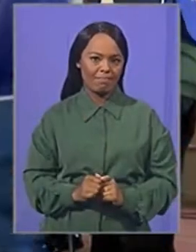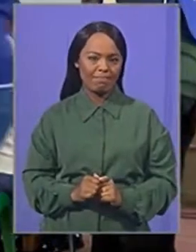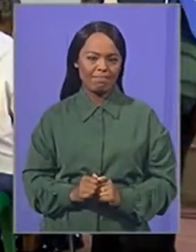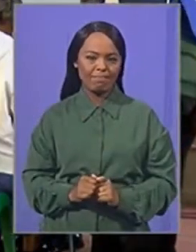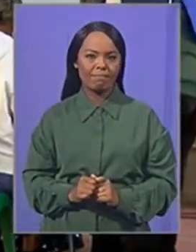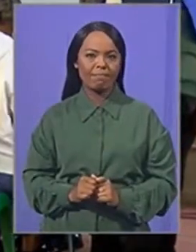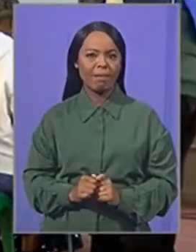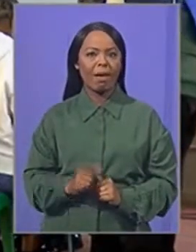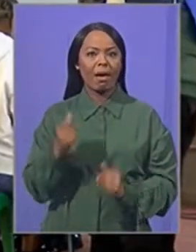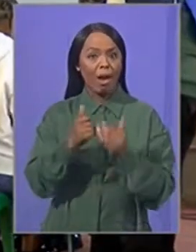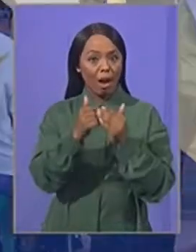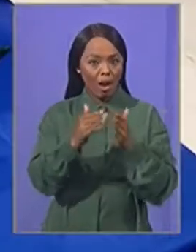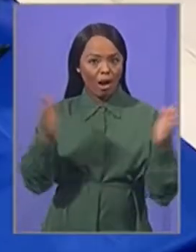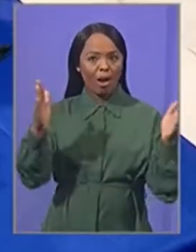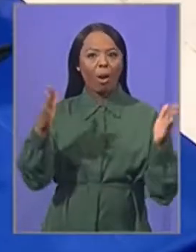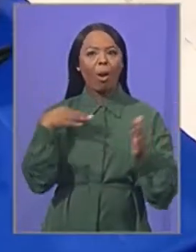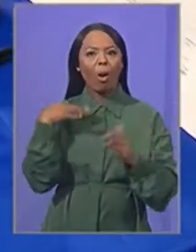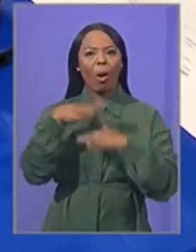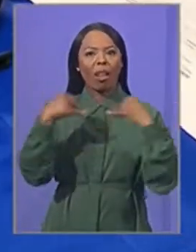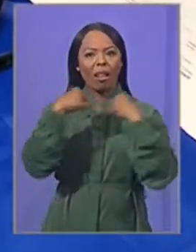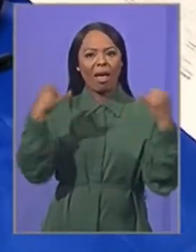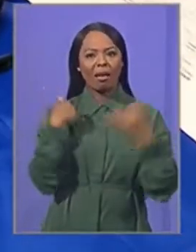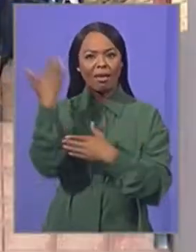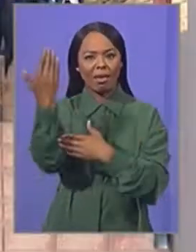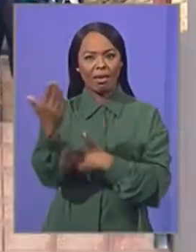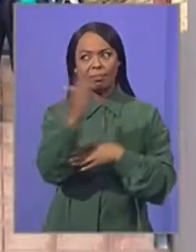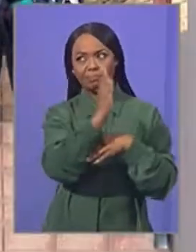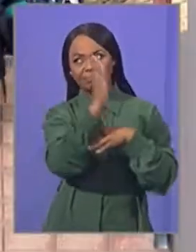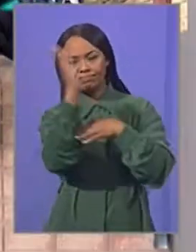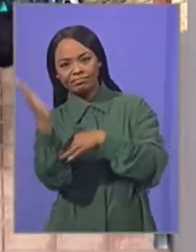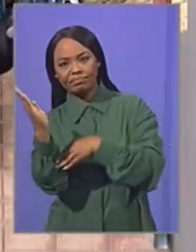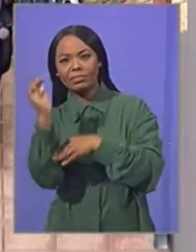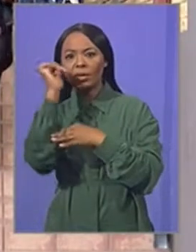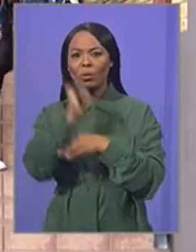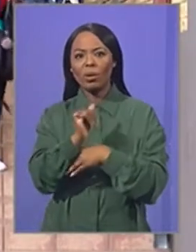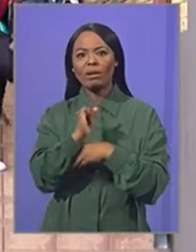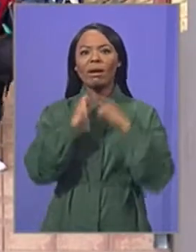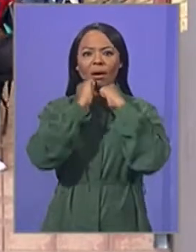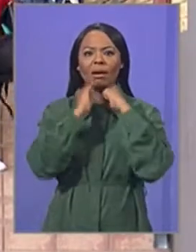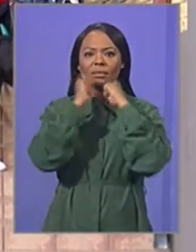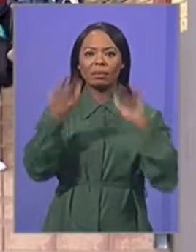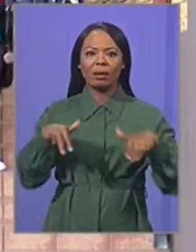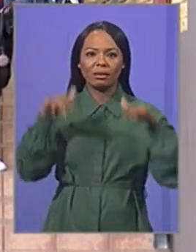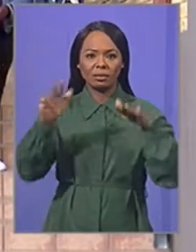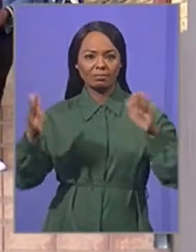Dikopo di buletswe go fitla gare ga bosigo, Phatwe a le malatsi a le 19.